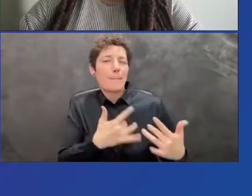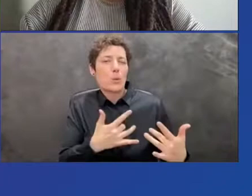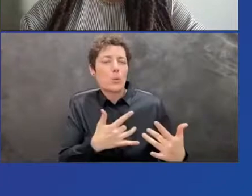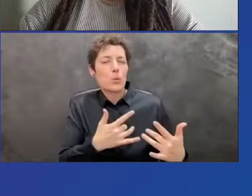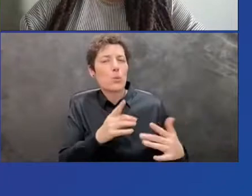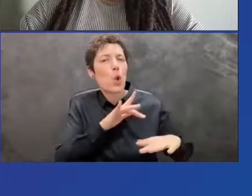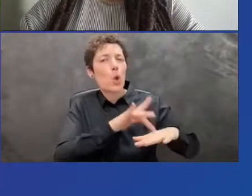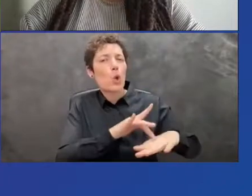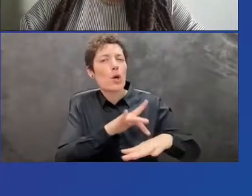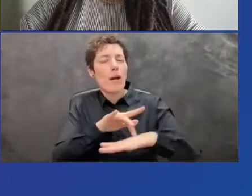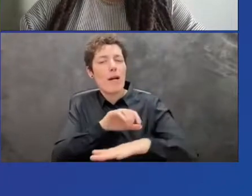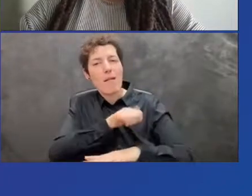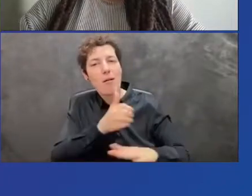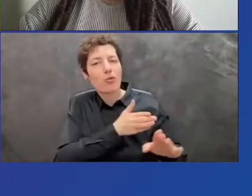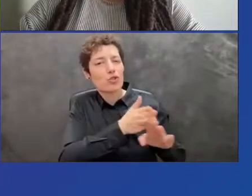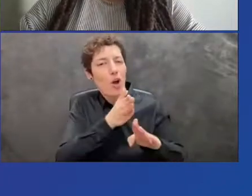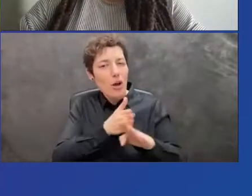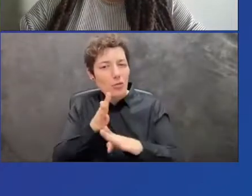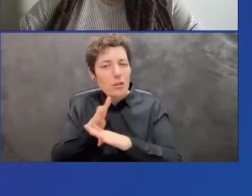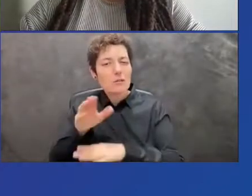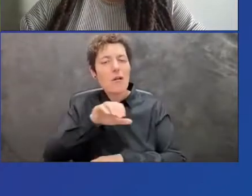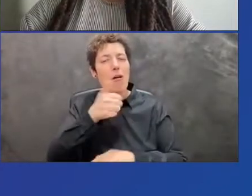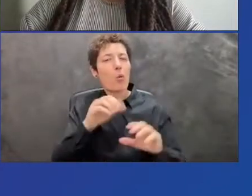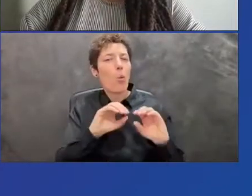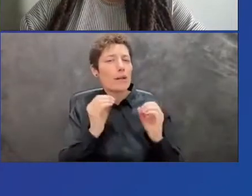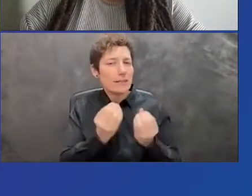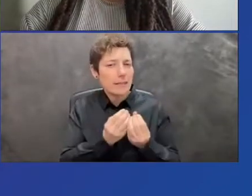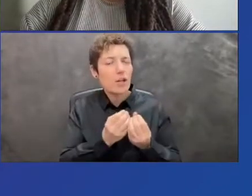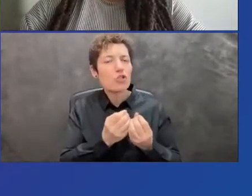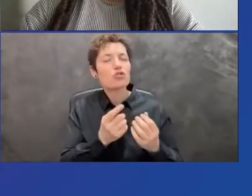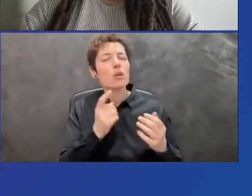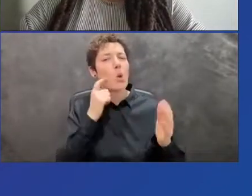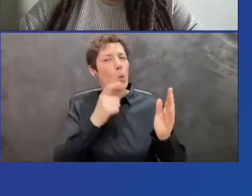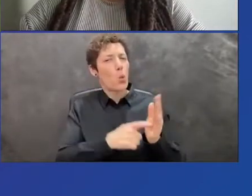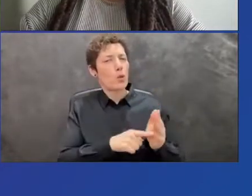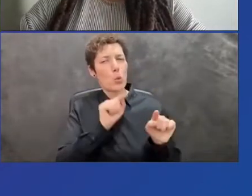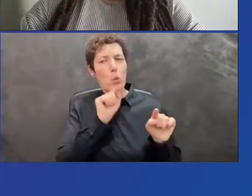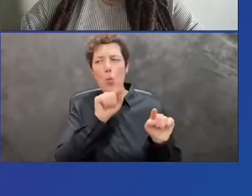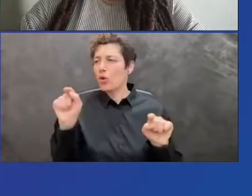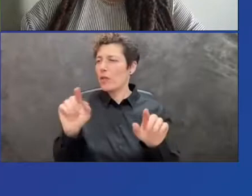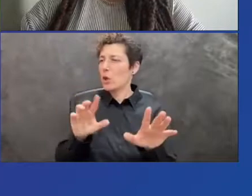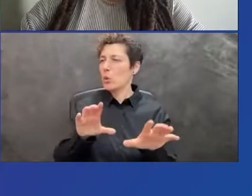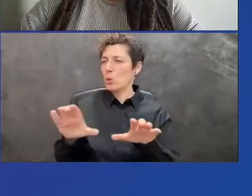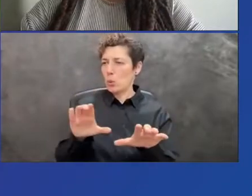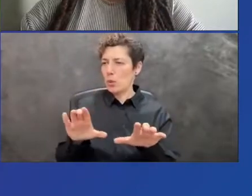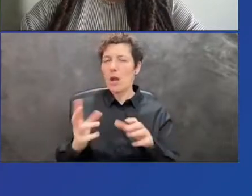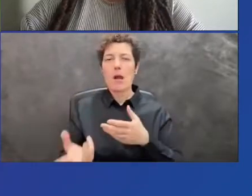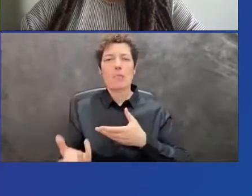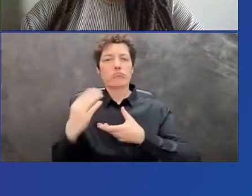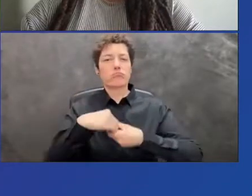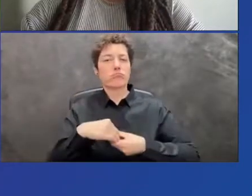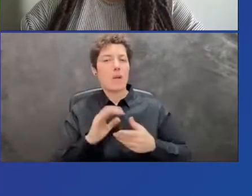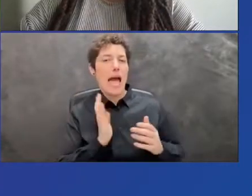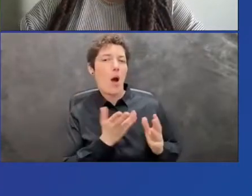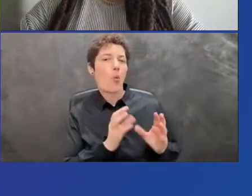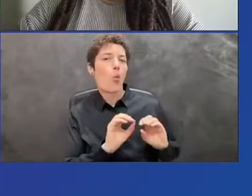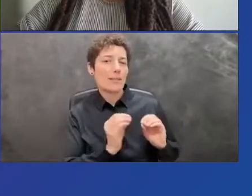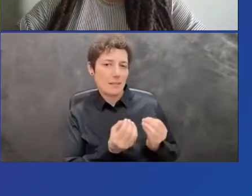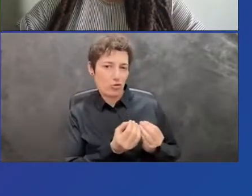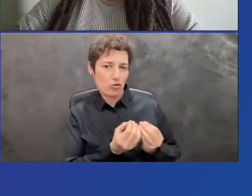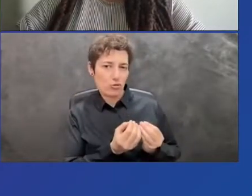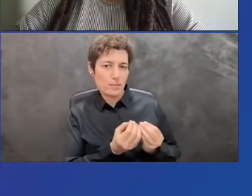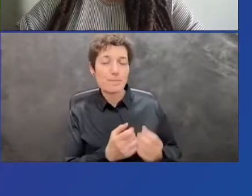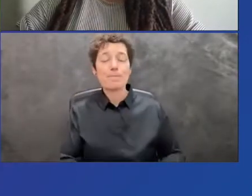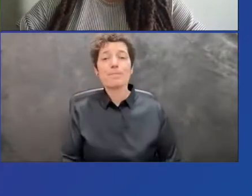genres, institutions, like how, what are they doing? How can we bring that in so all ships rise? And so as a